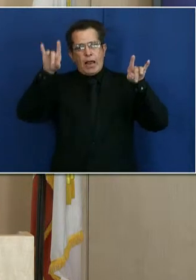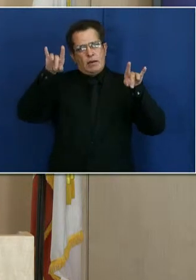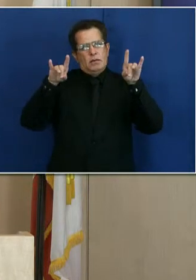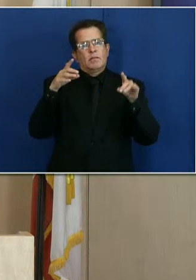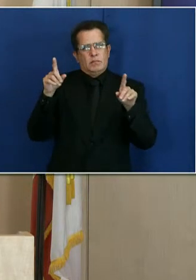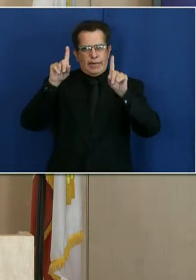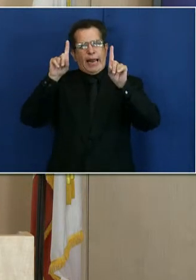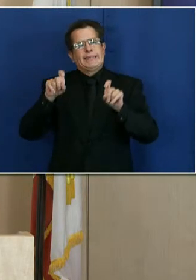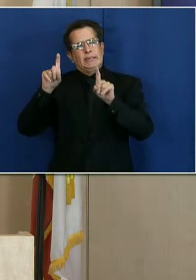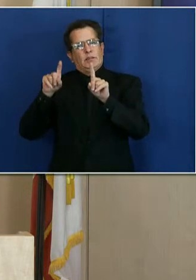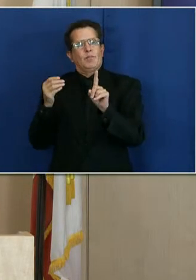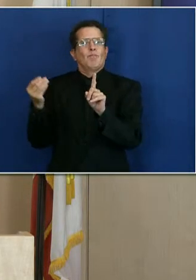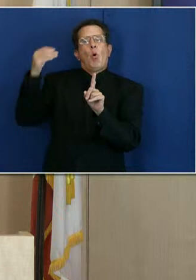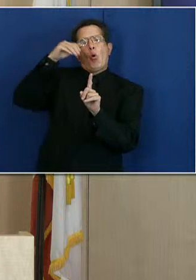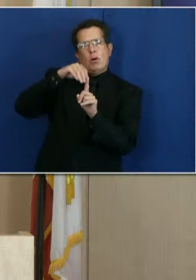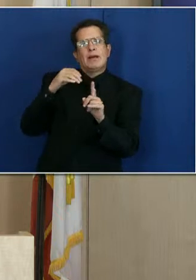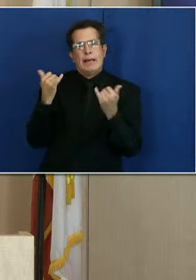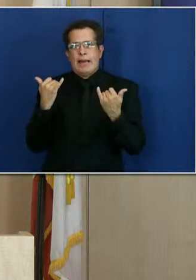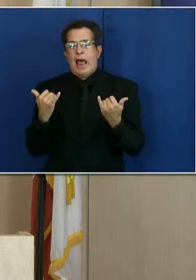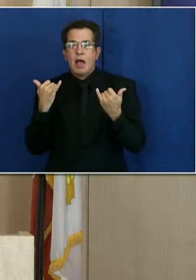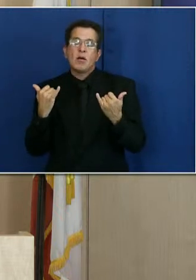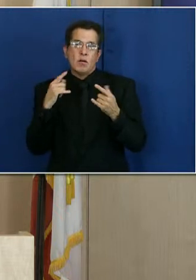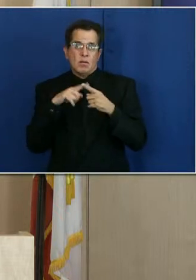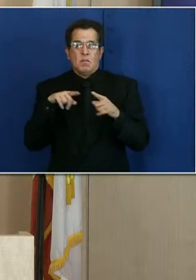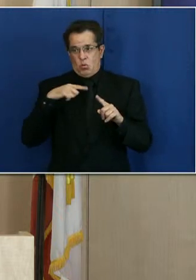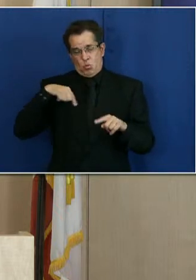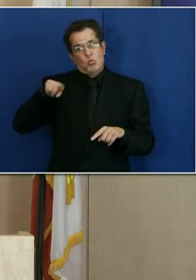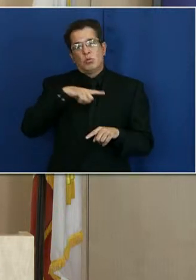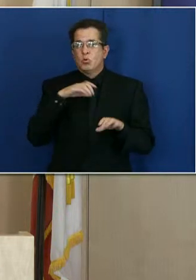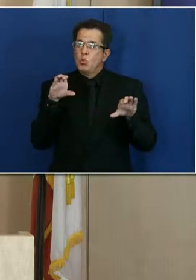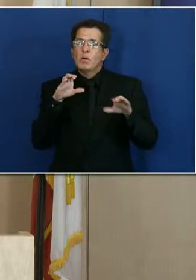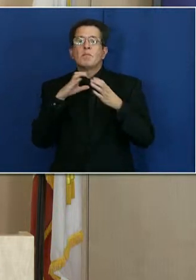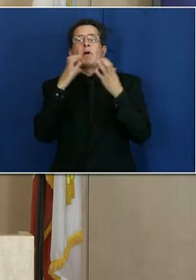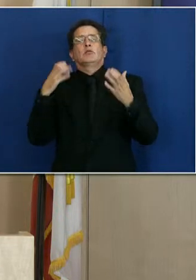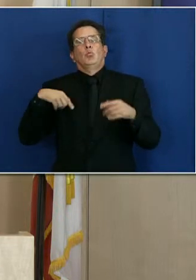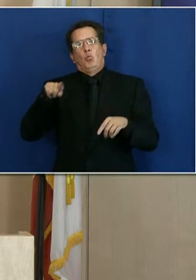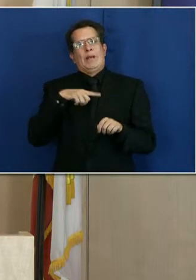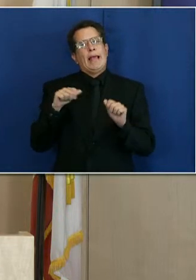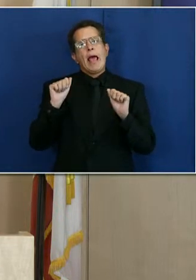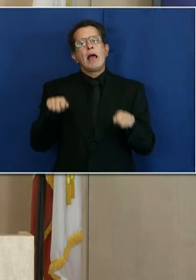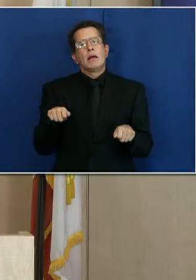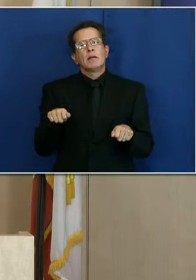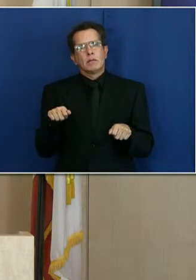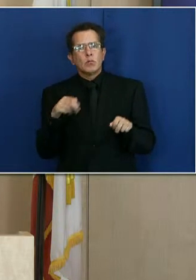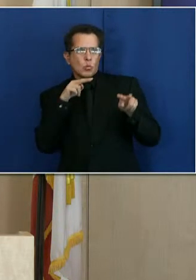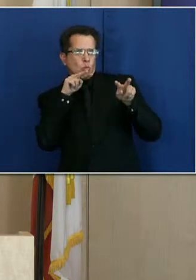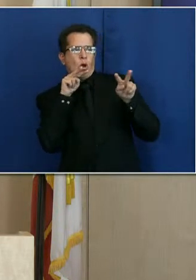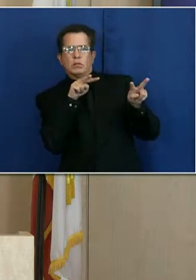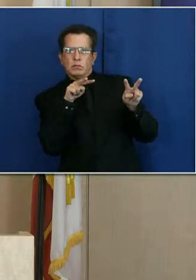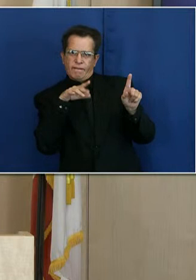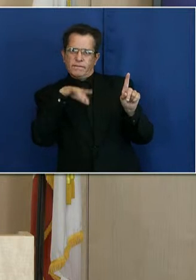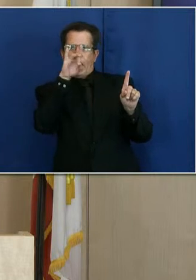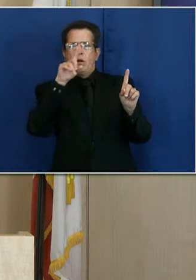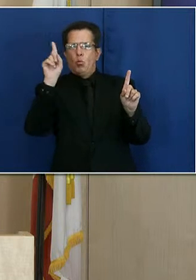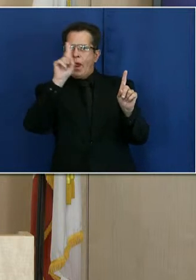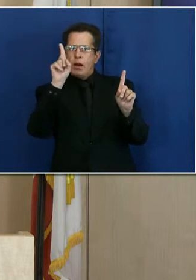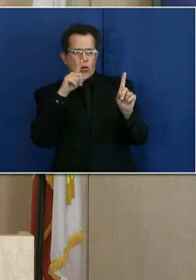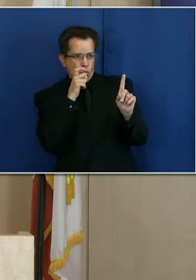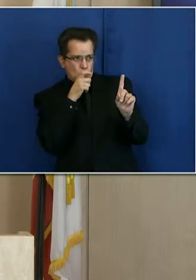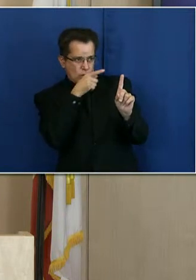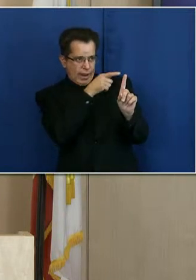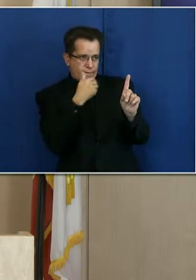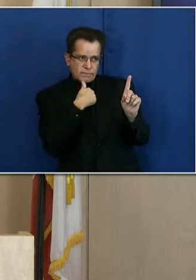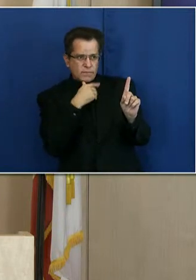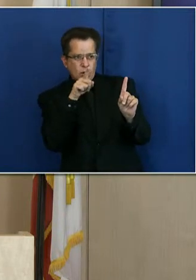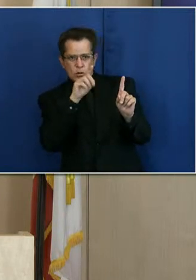testing them, it's unclear, but we're doing as much as we can to be sure that we know who does and does